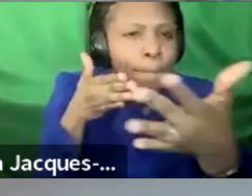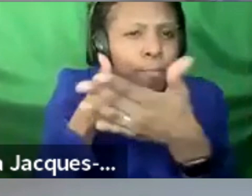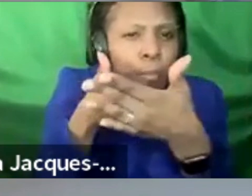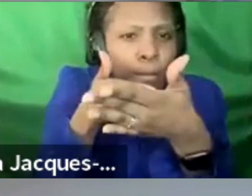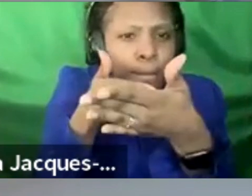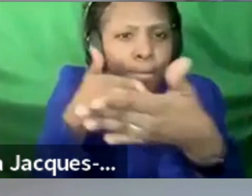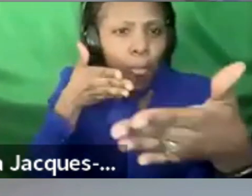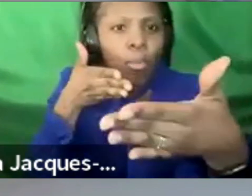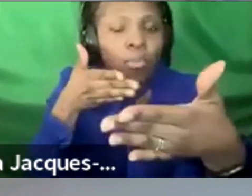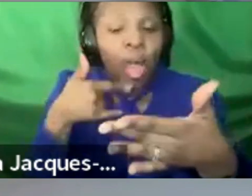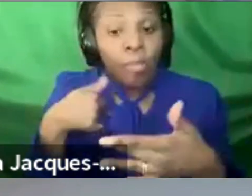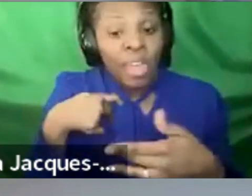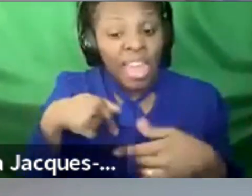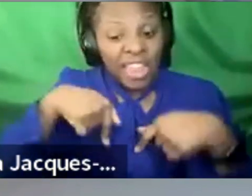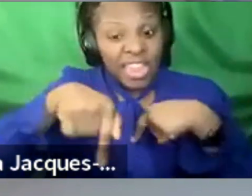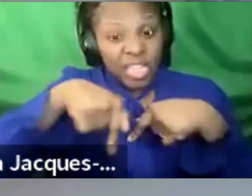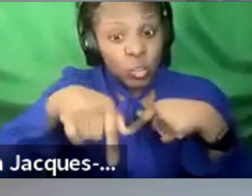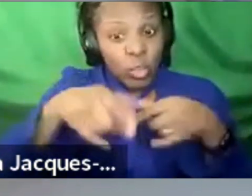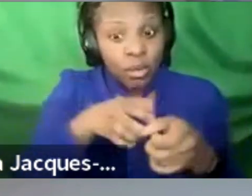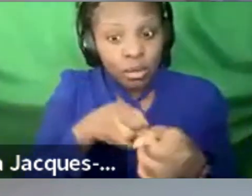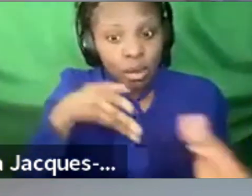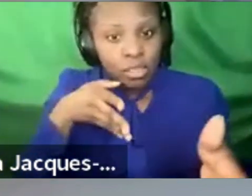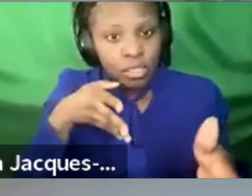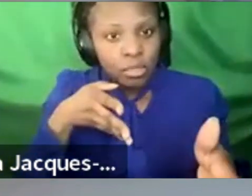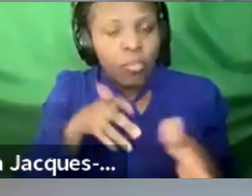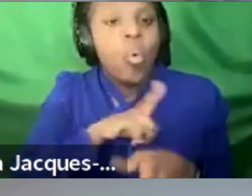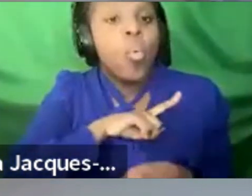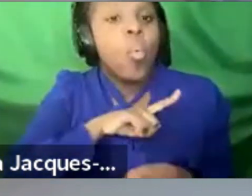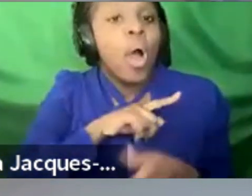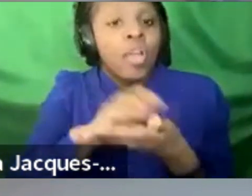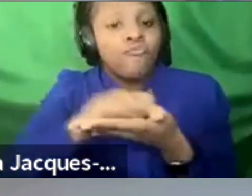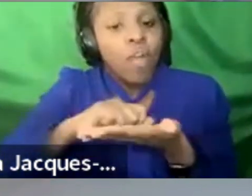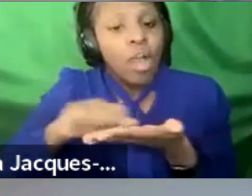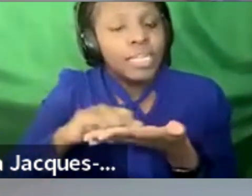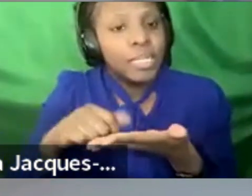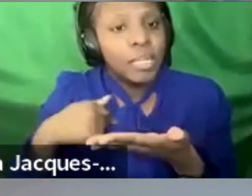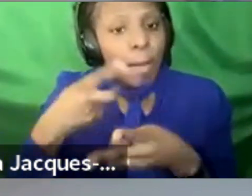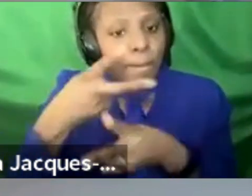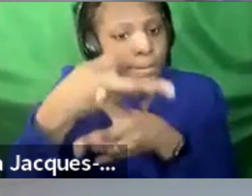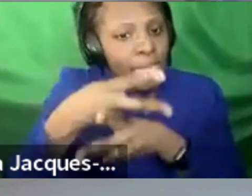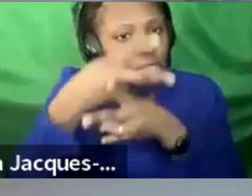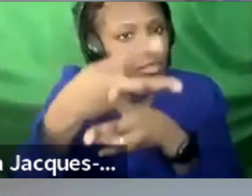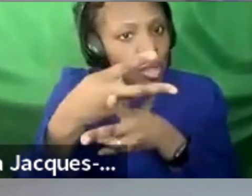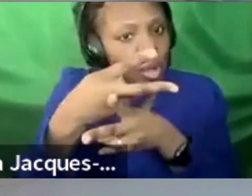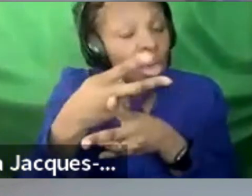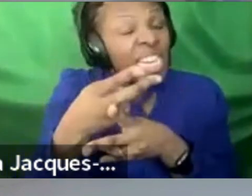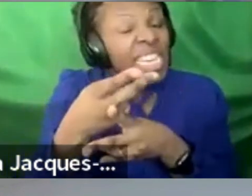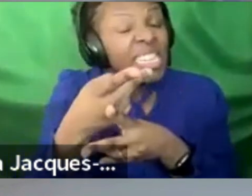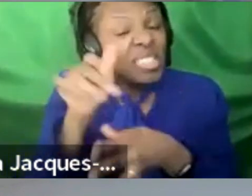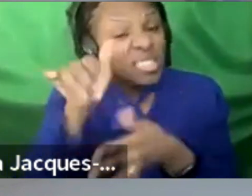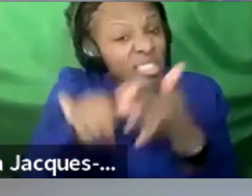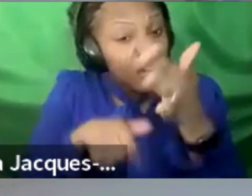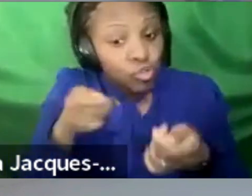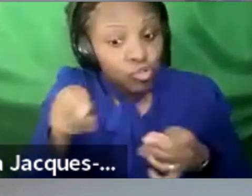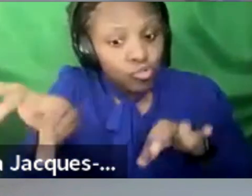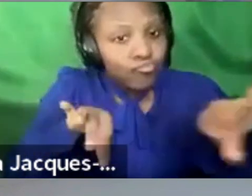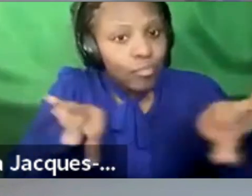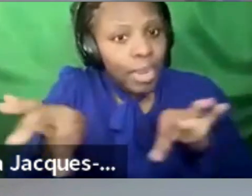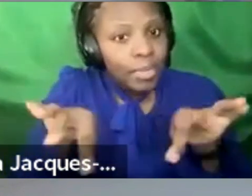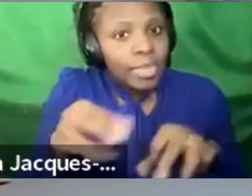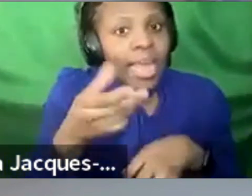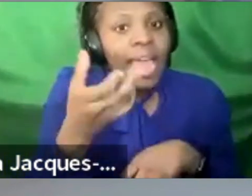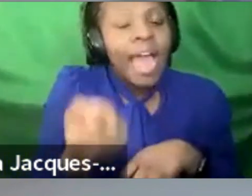Actually, I'm here in Nottingham this week because one of the writers I mentor, as whose play I'm directing, is having an